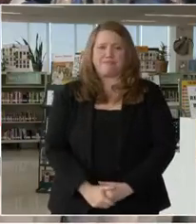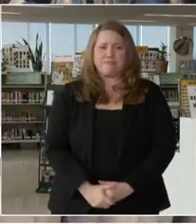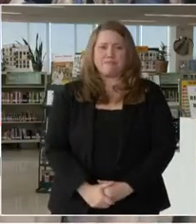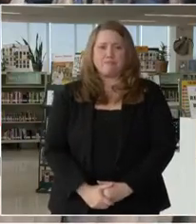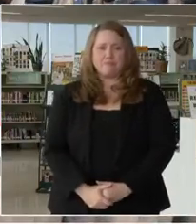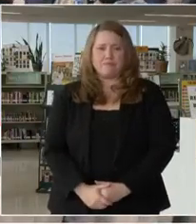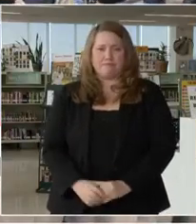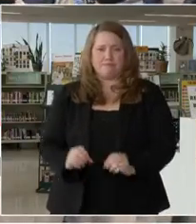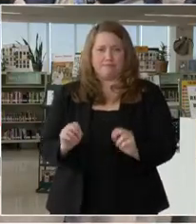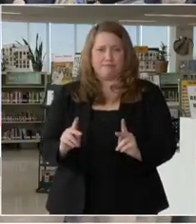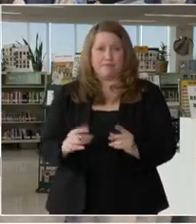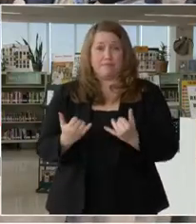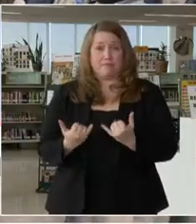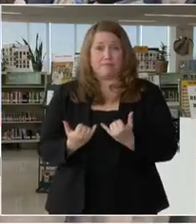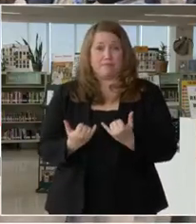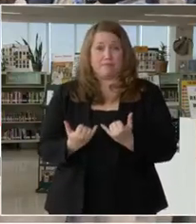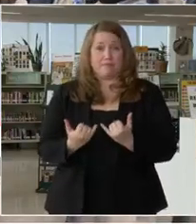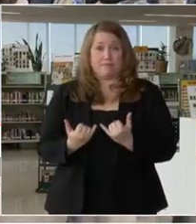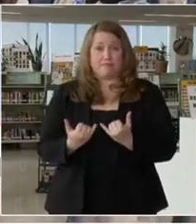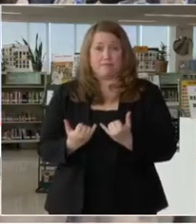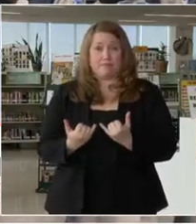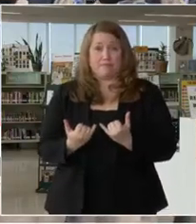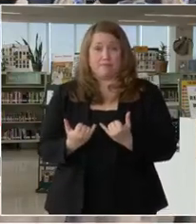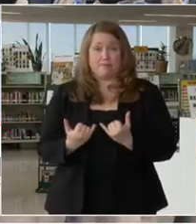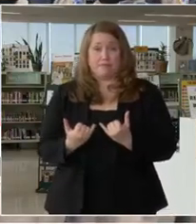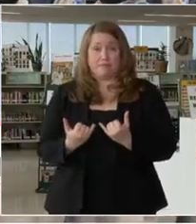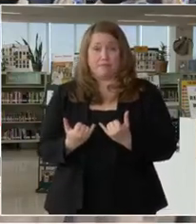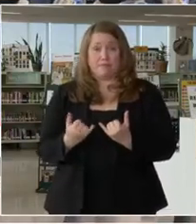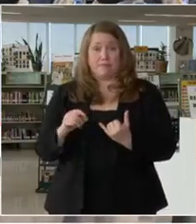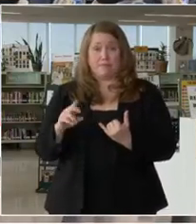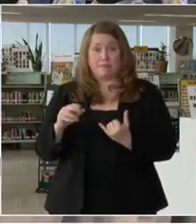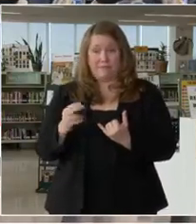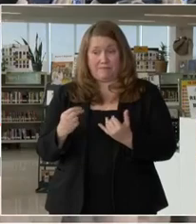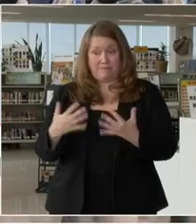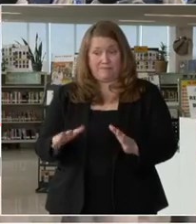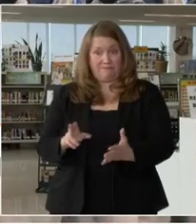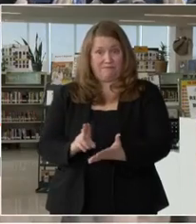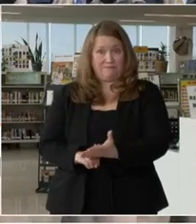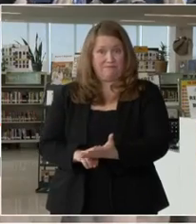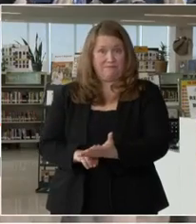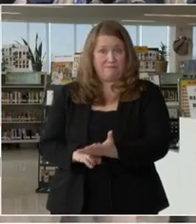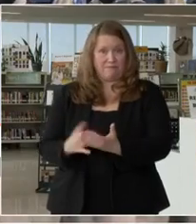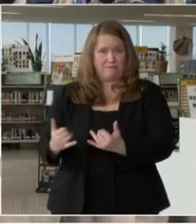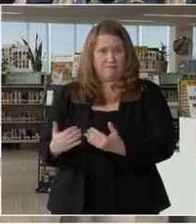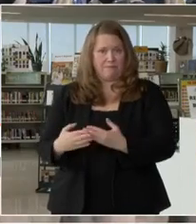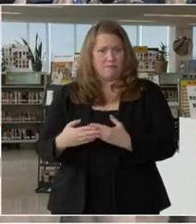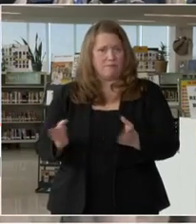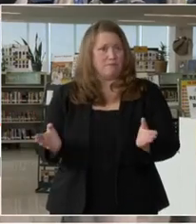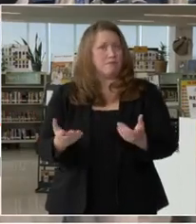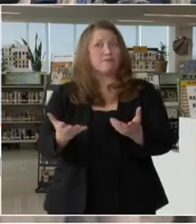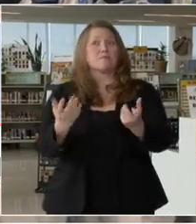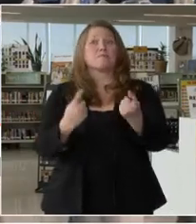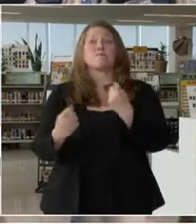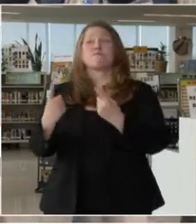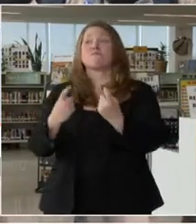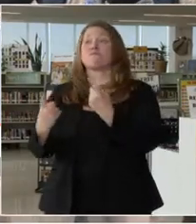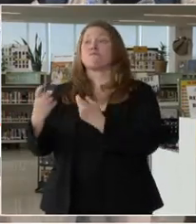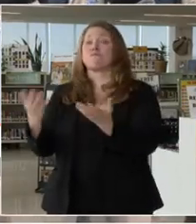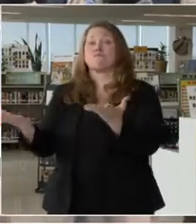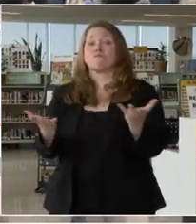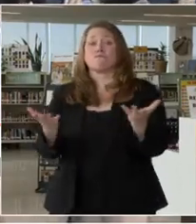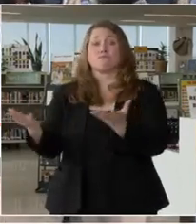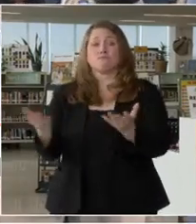Okay, now that Dwan has signed this contract, we can move to any questions that you guys may have. Yes, ma'am. Yes,